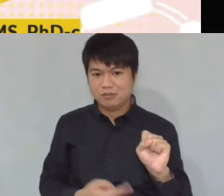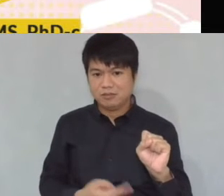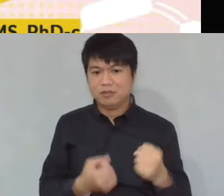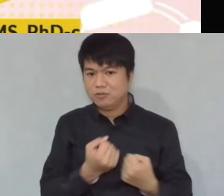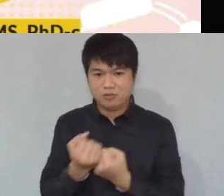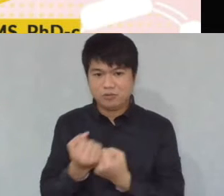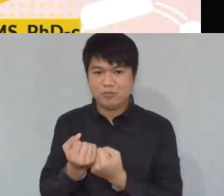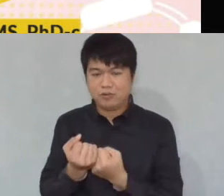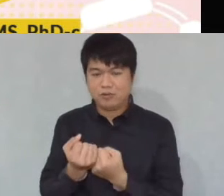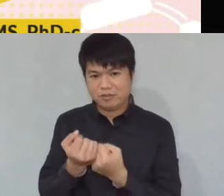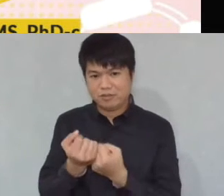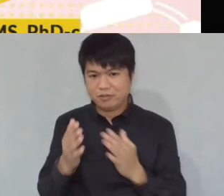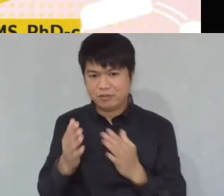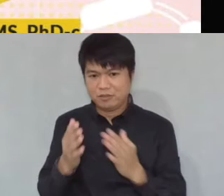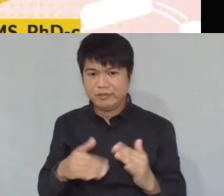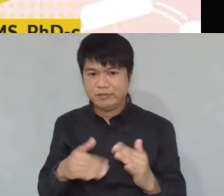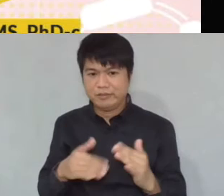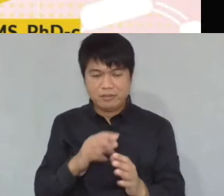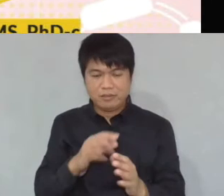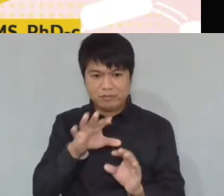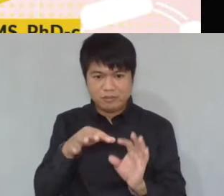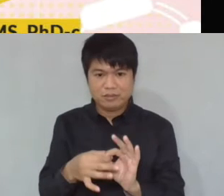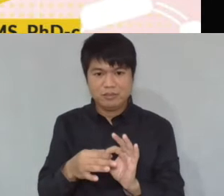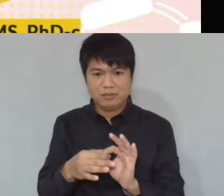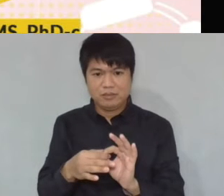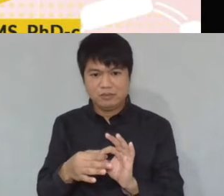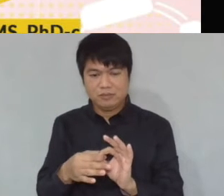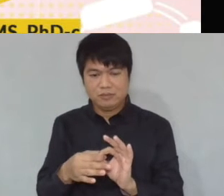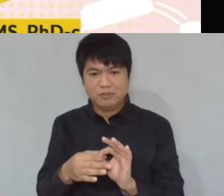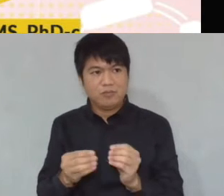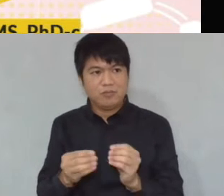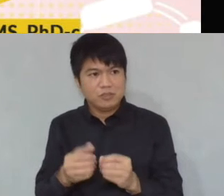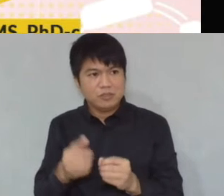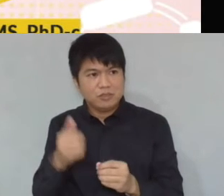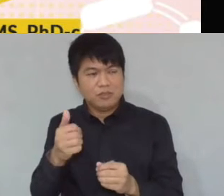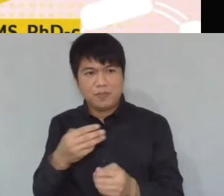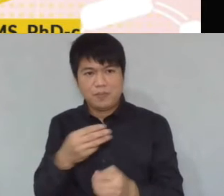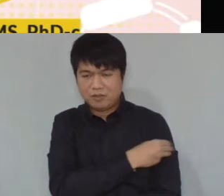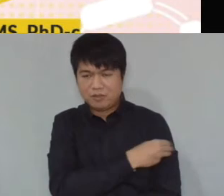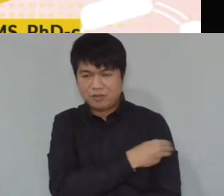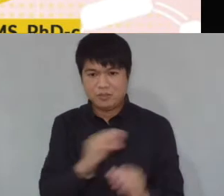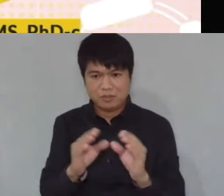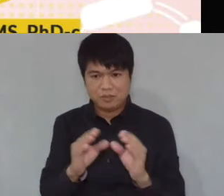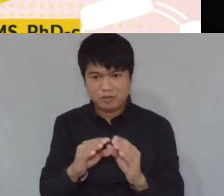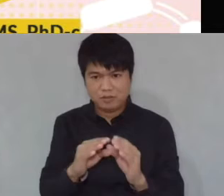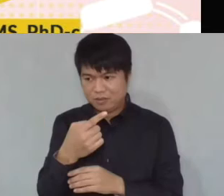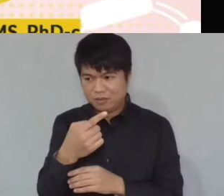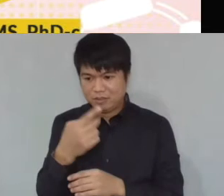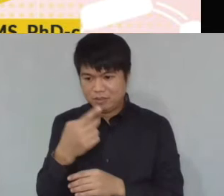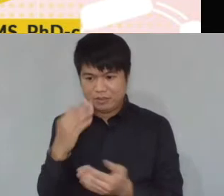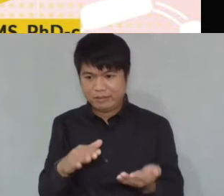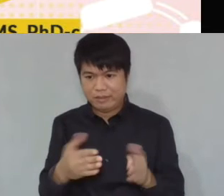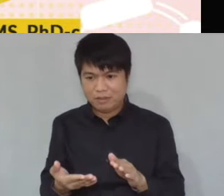everything related to CRVS, most especially medical certification of cause of death. Please welcome, and I am now giving the